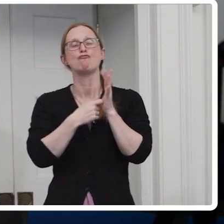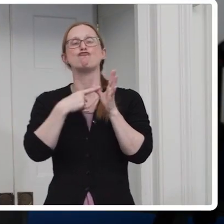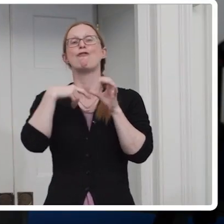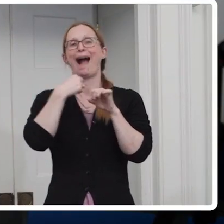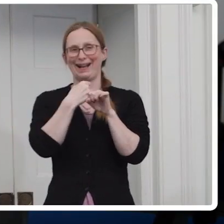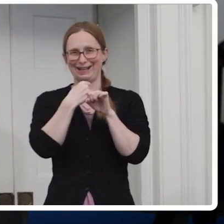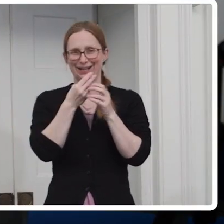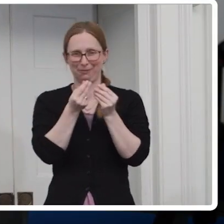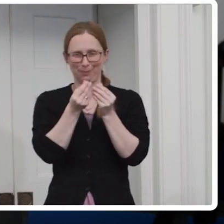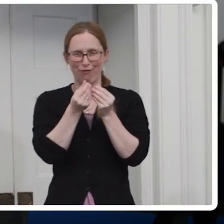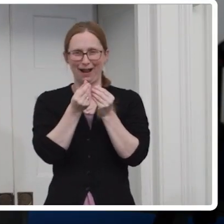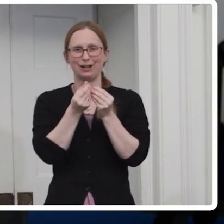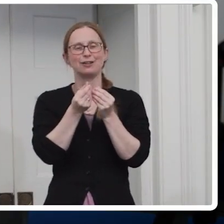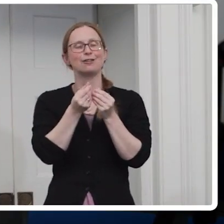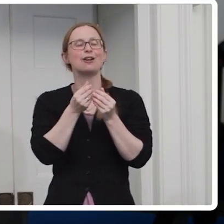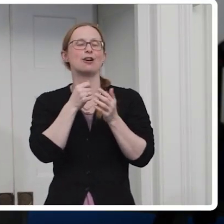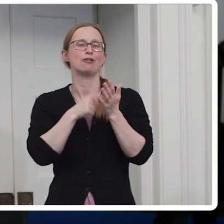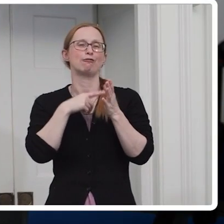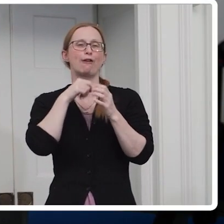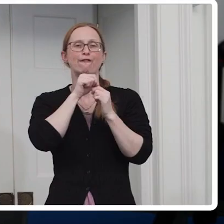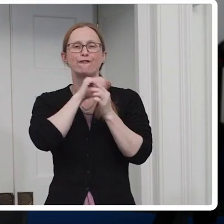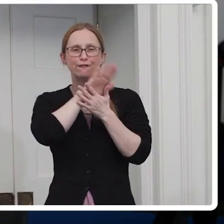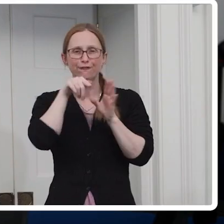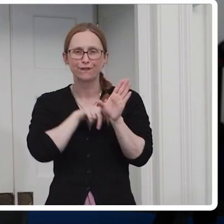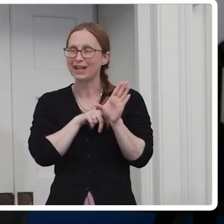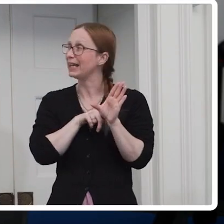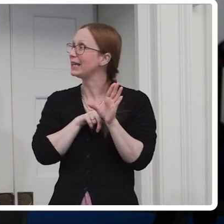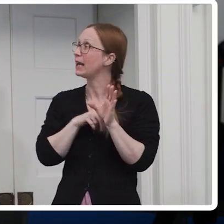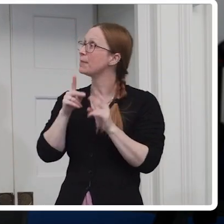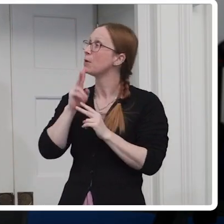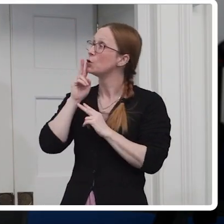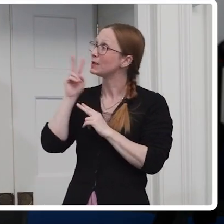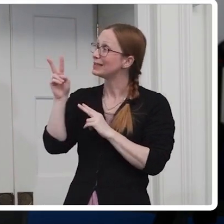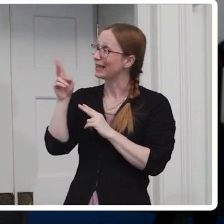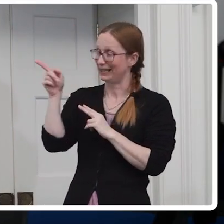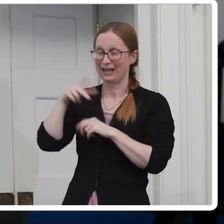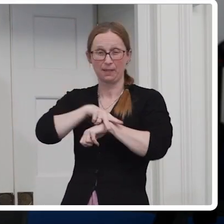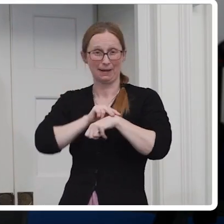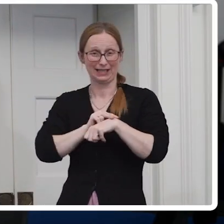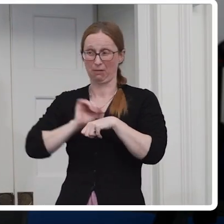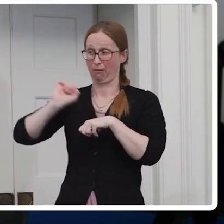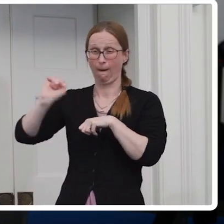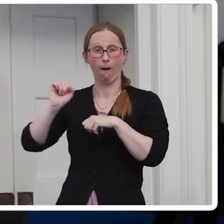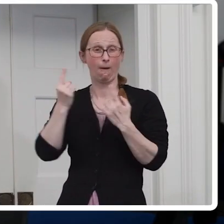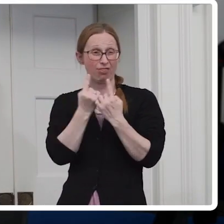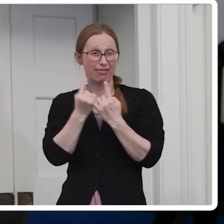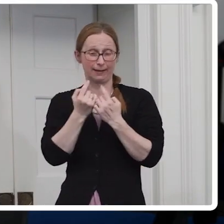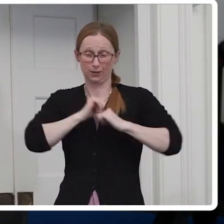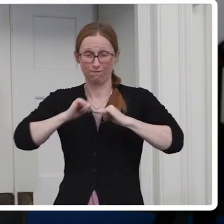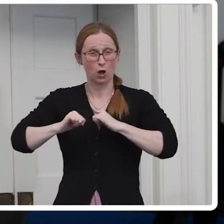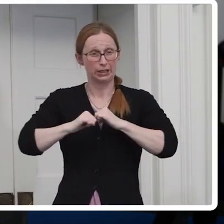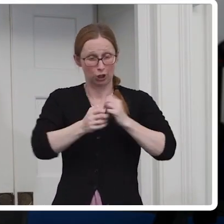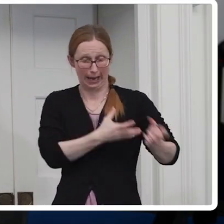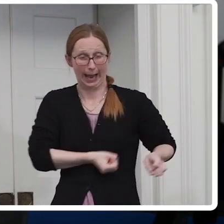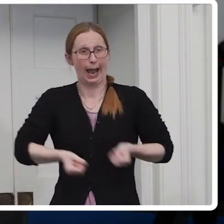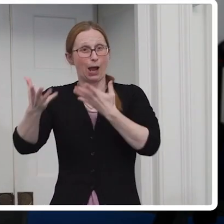autobiography, shows her being evicted. And you can see policemen are kind of carrying out her belongings and furniture onto